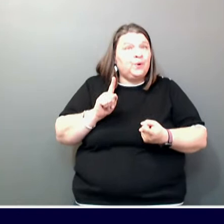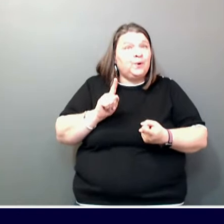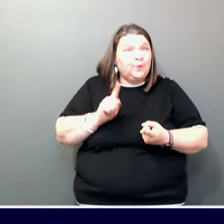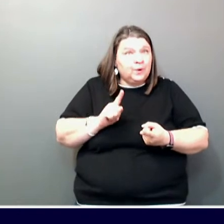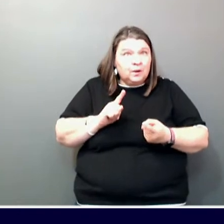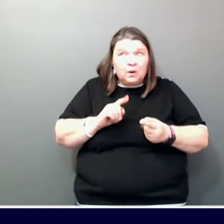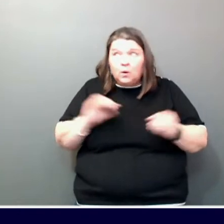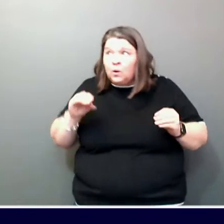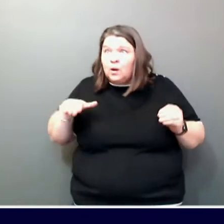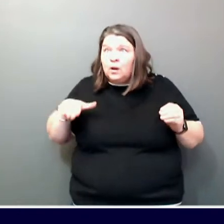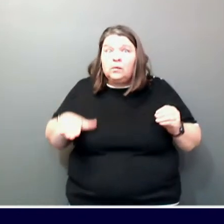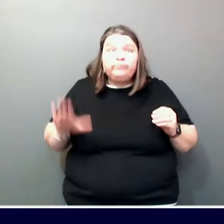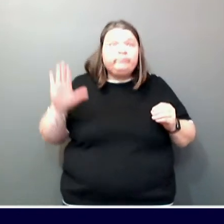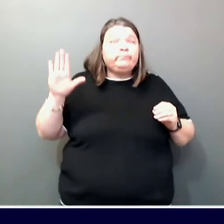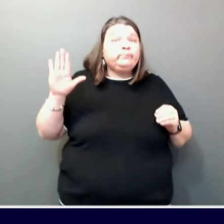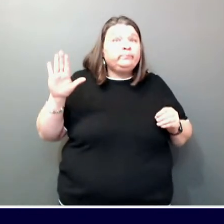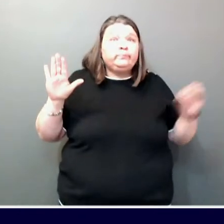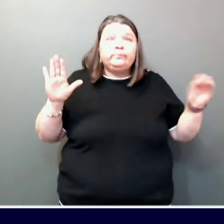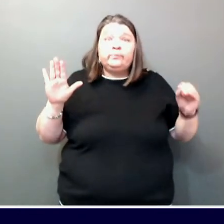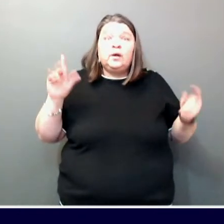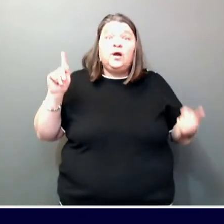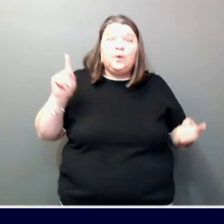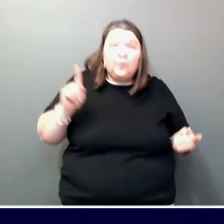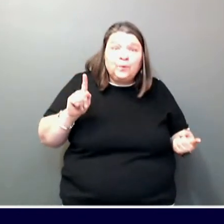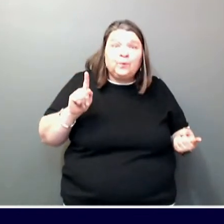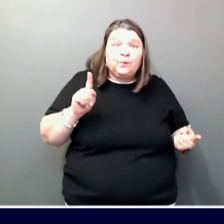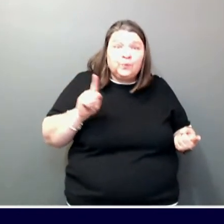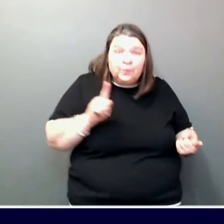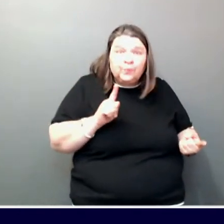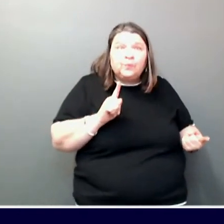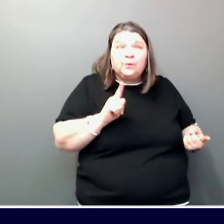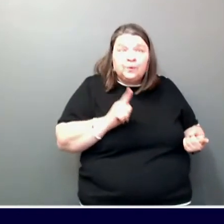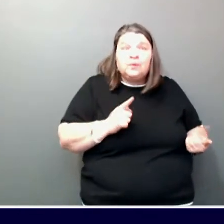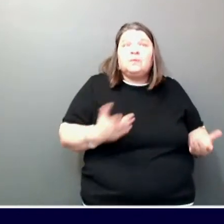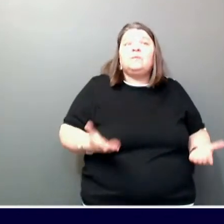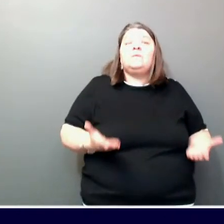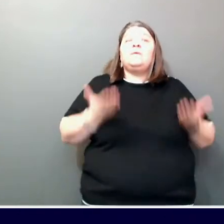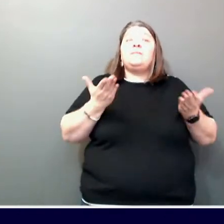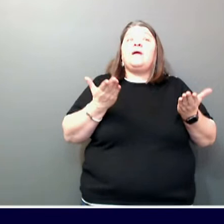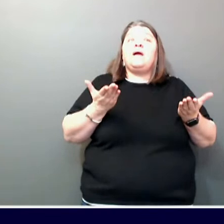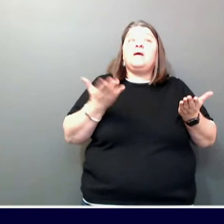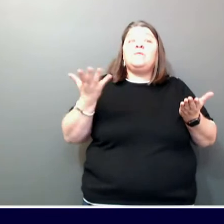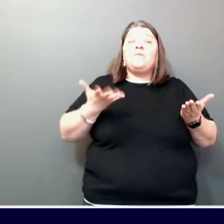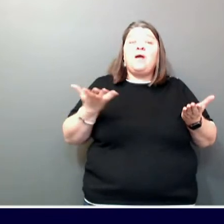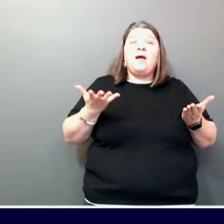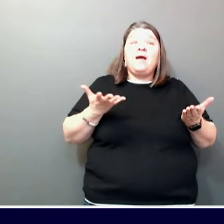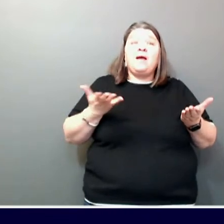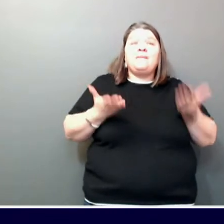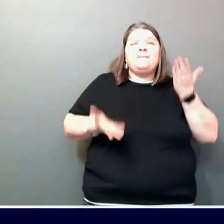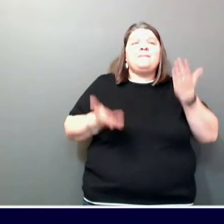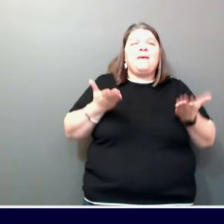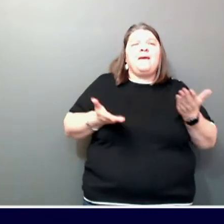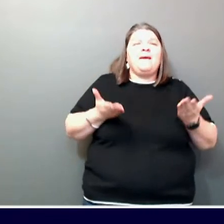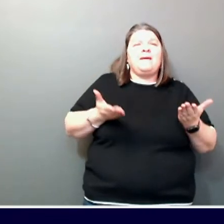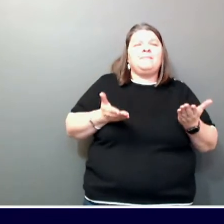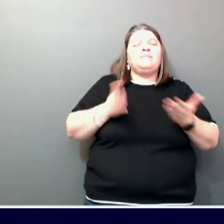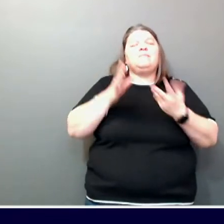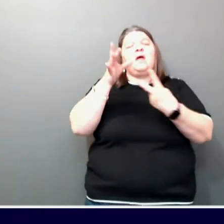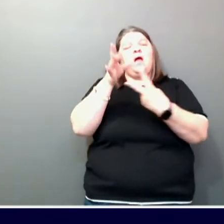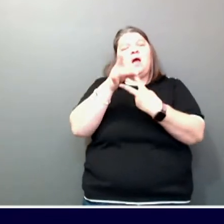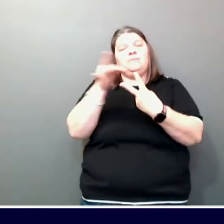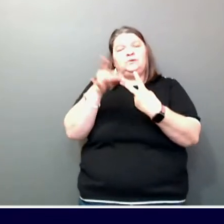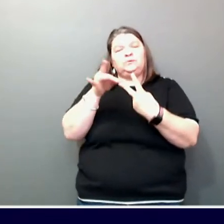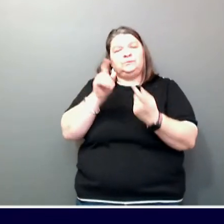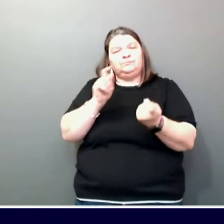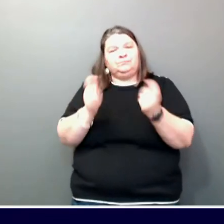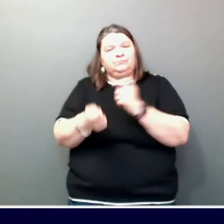that recommendation from a recommendation to an optional. Right. And the